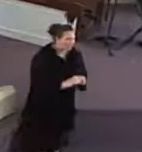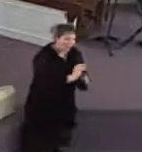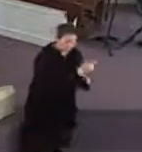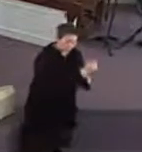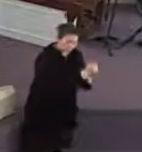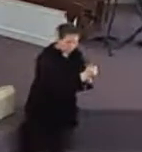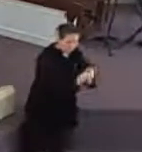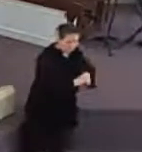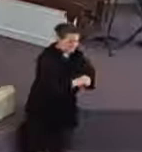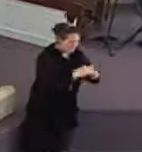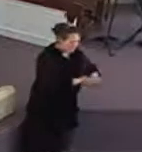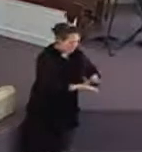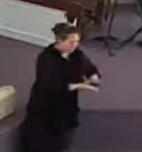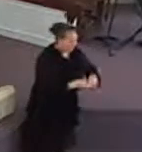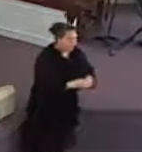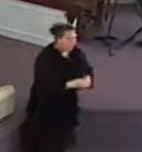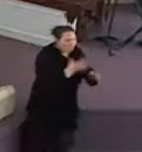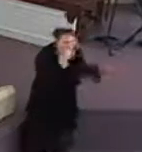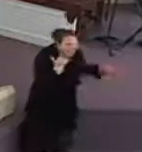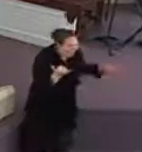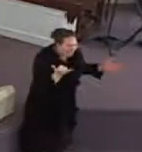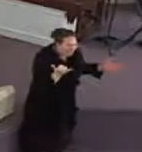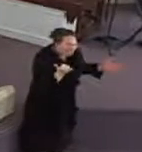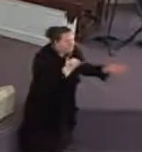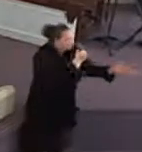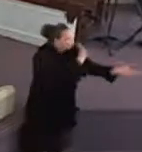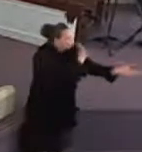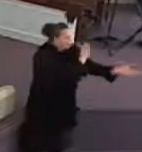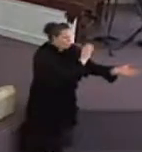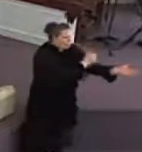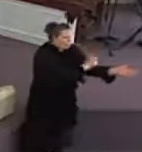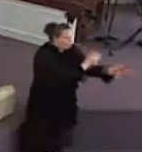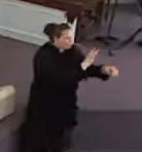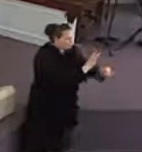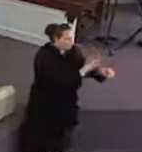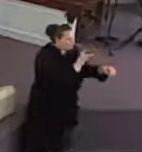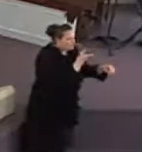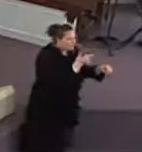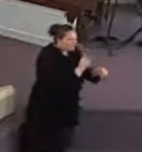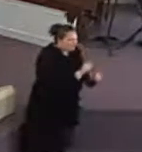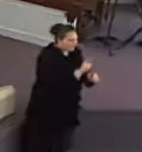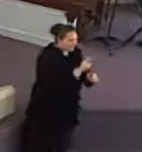Immediately he died because he wasn't supposed to touch the ark.